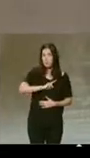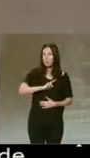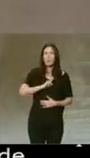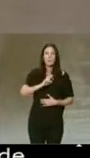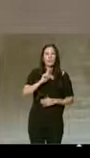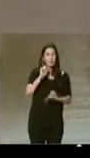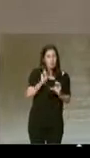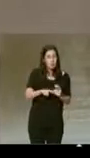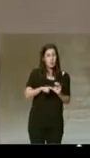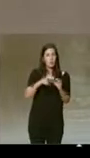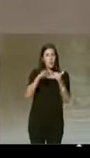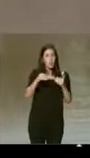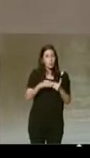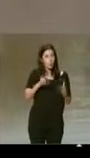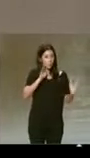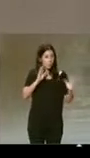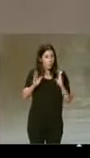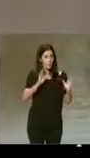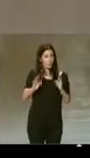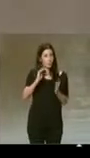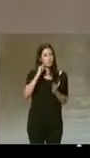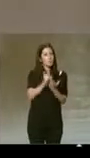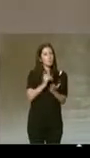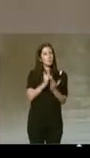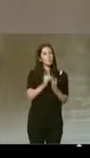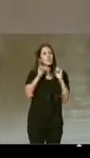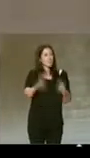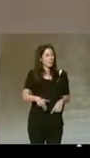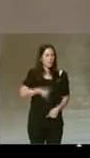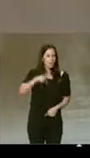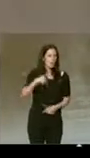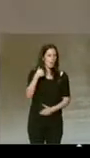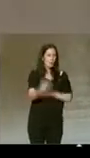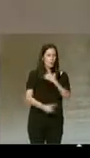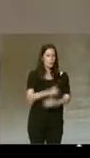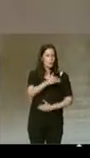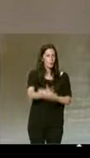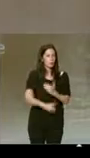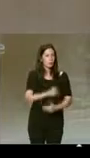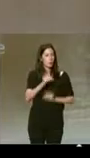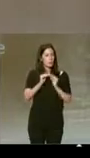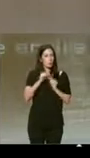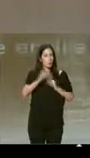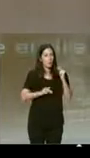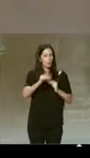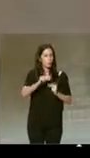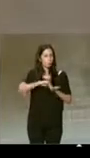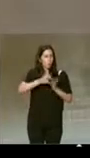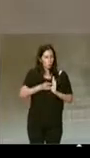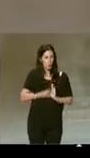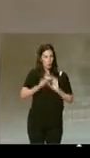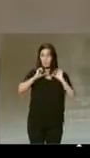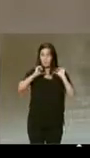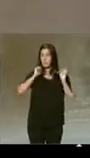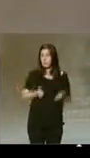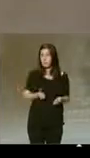is for the users to be involved in the entire process, in the entire life cycle of